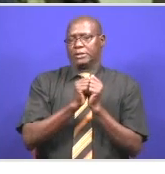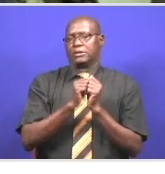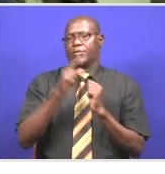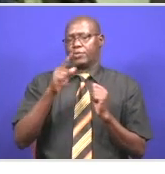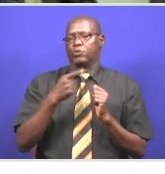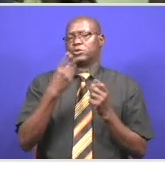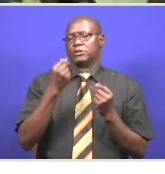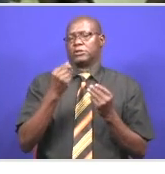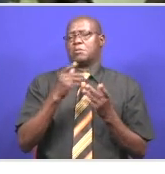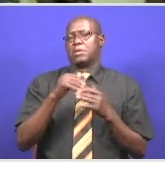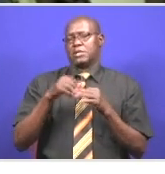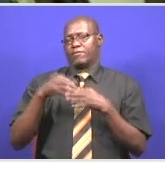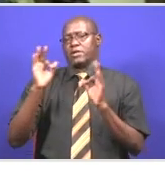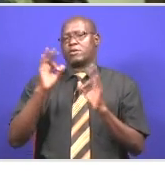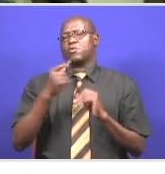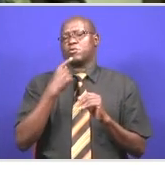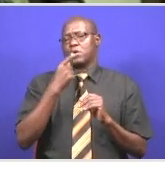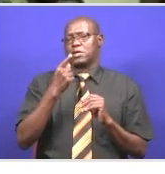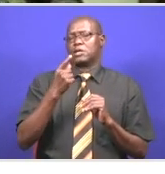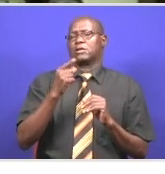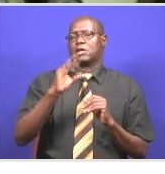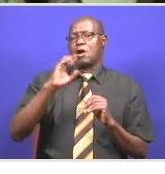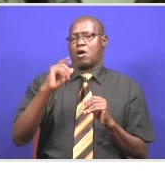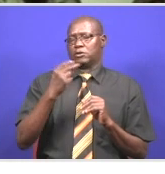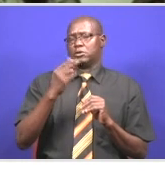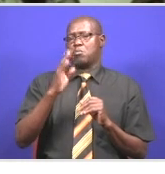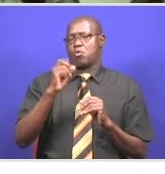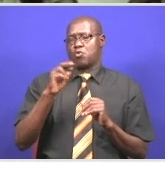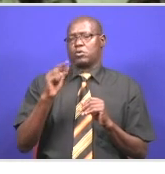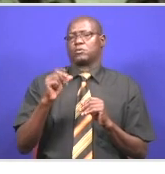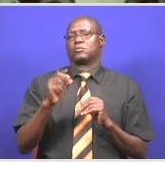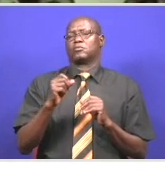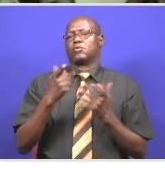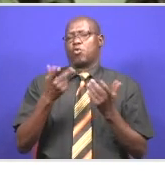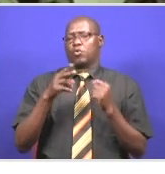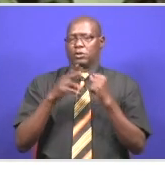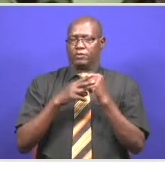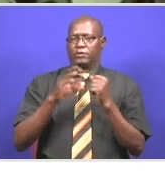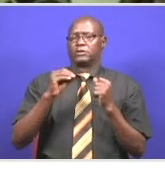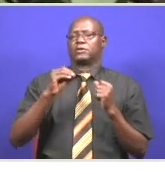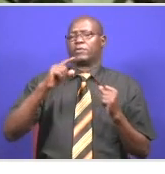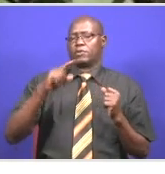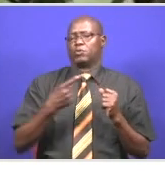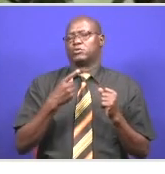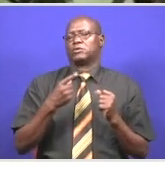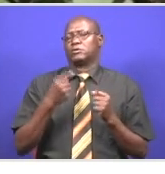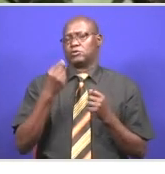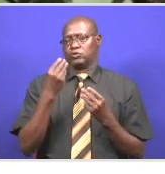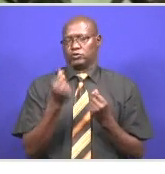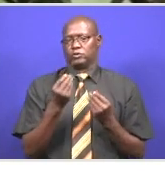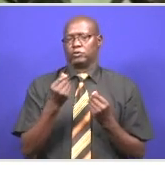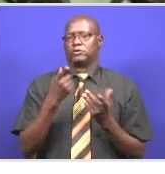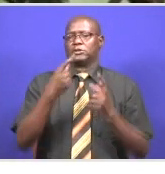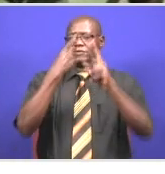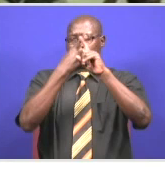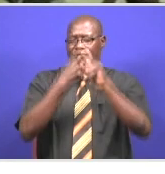shilling cash bond with one surety or alternative cash bail of 70,000 shillings. Ndemo is also facing numerous other